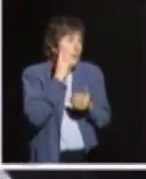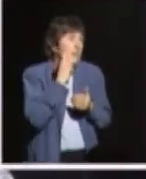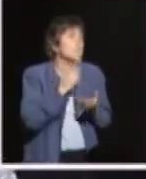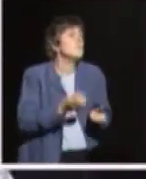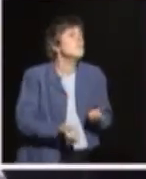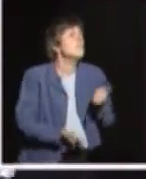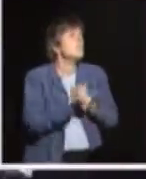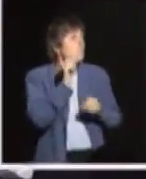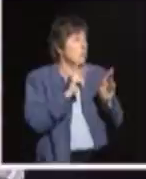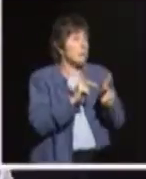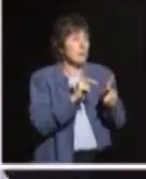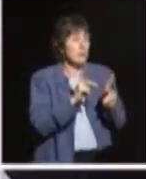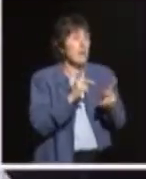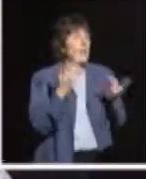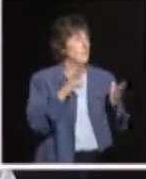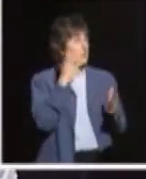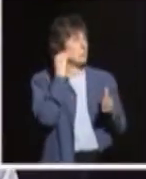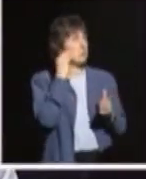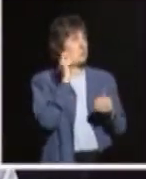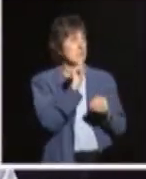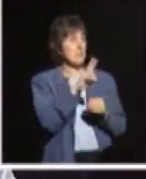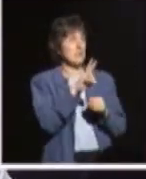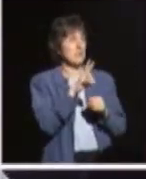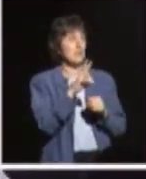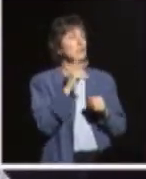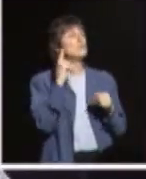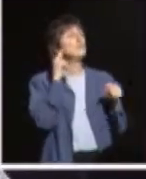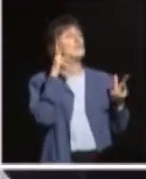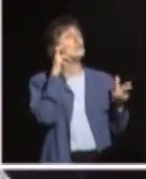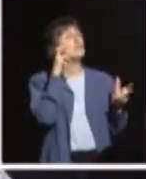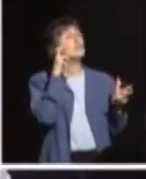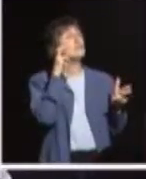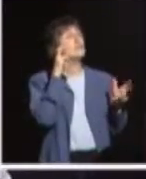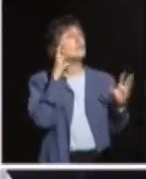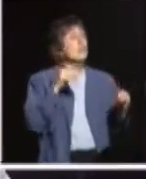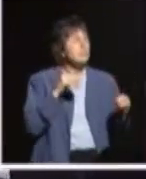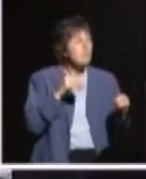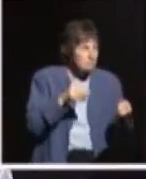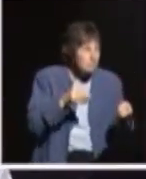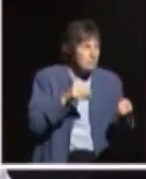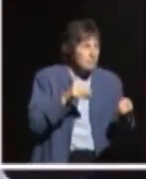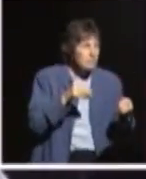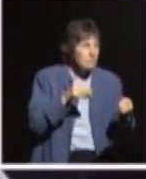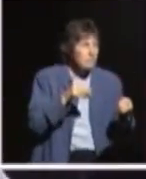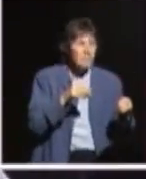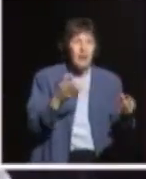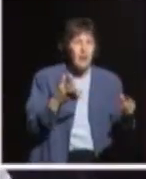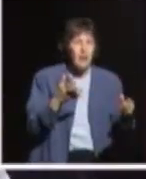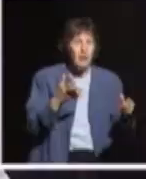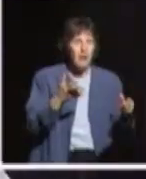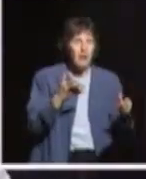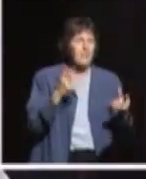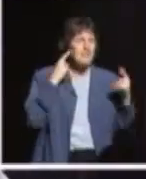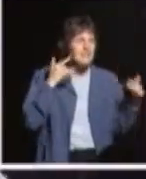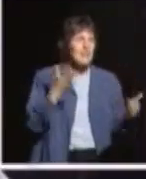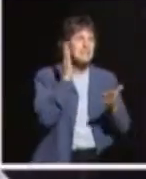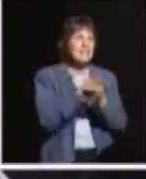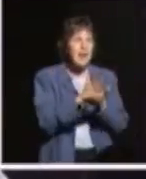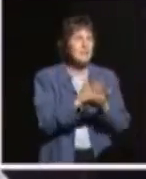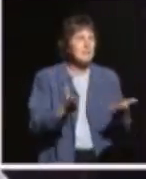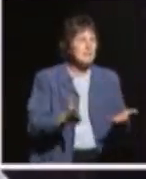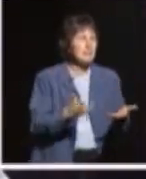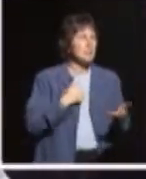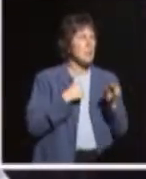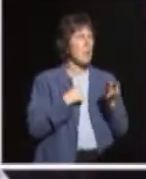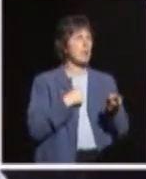had a TV that all of a sudden the sound wouldn't work. And so I sat there watching TV and felt just like I was in